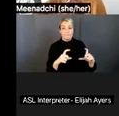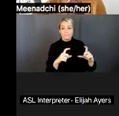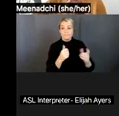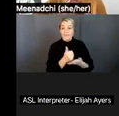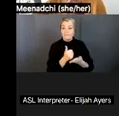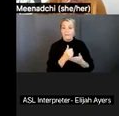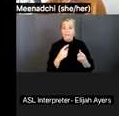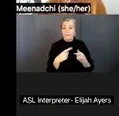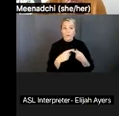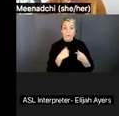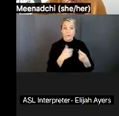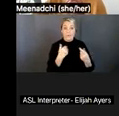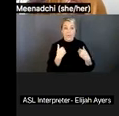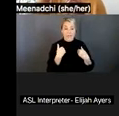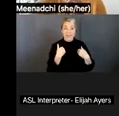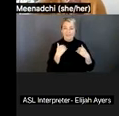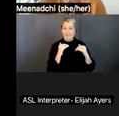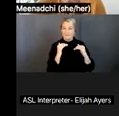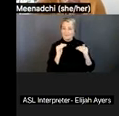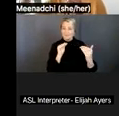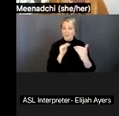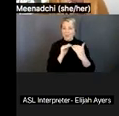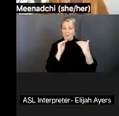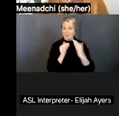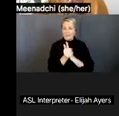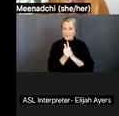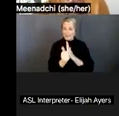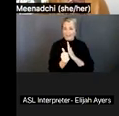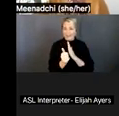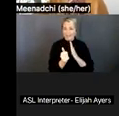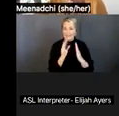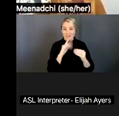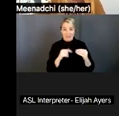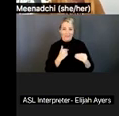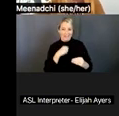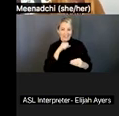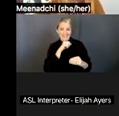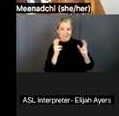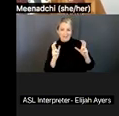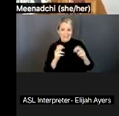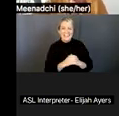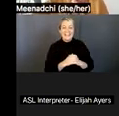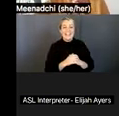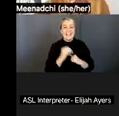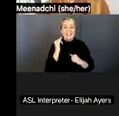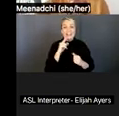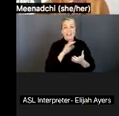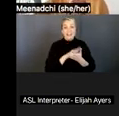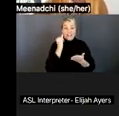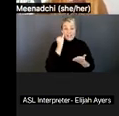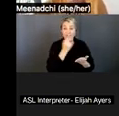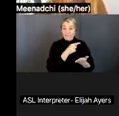coming with comparable skill levels. So you've heard about my love of basketball. I promise you, if you are any good at